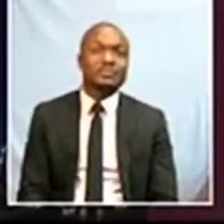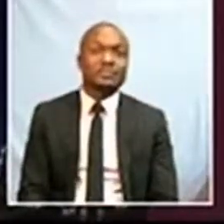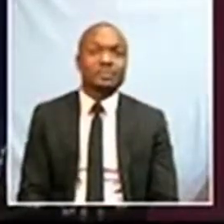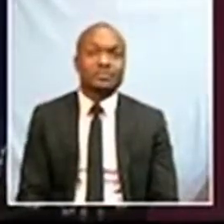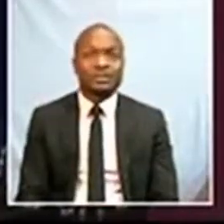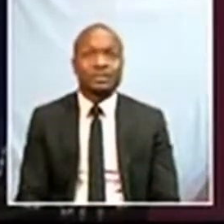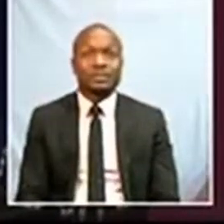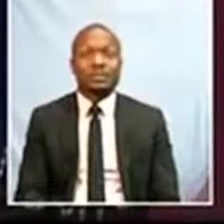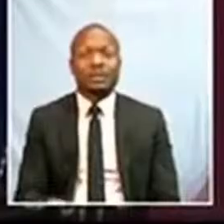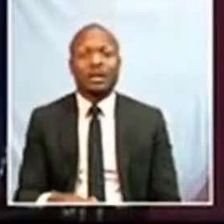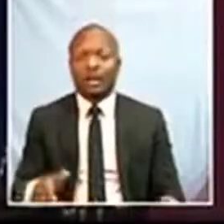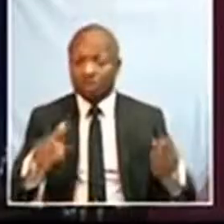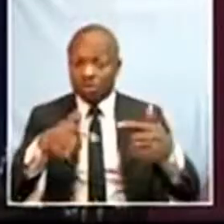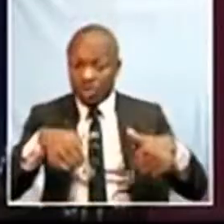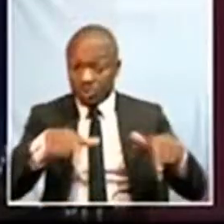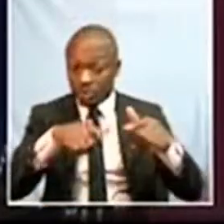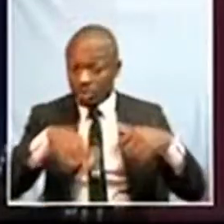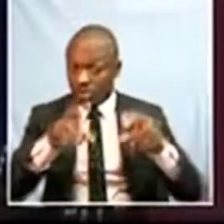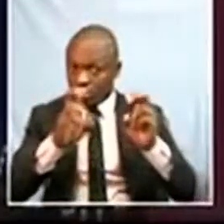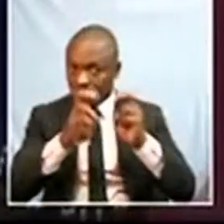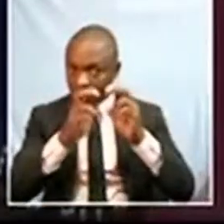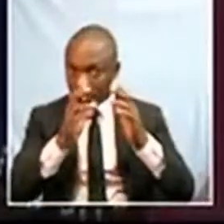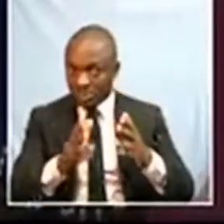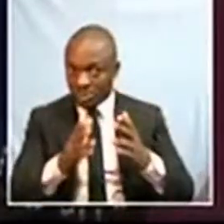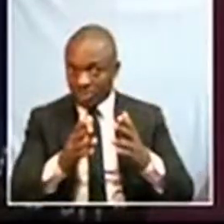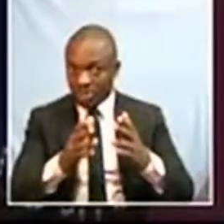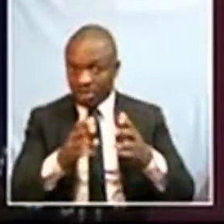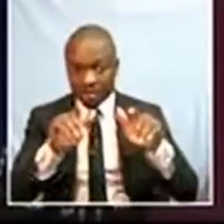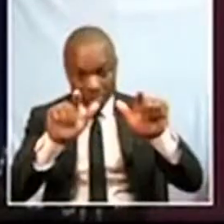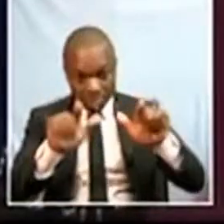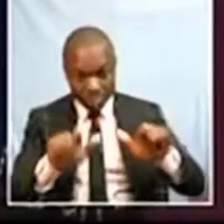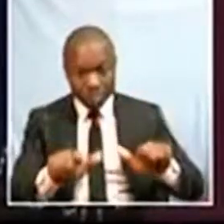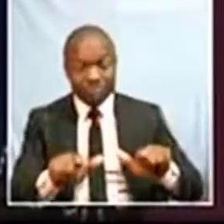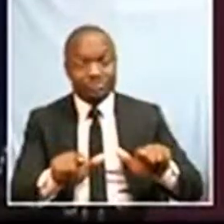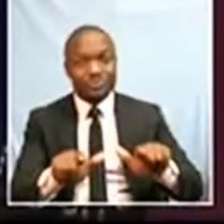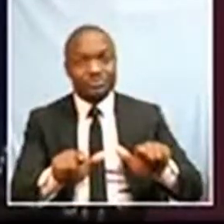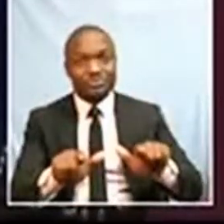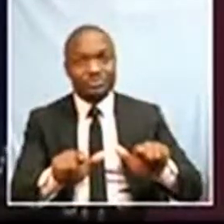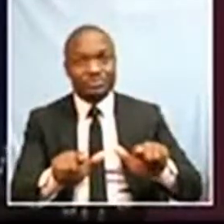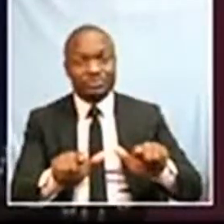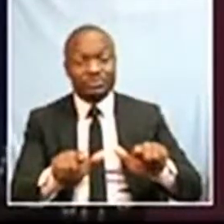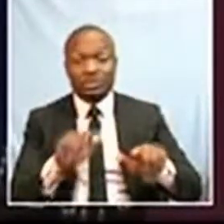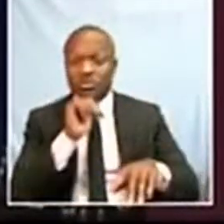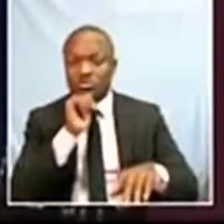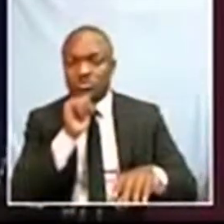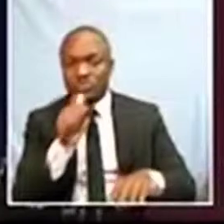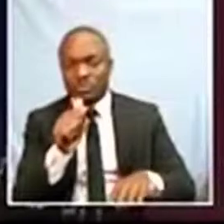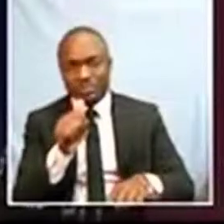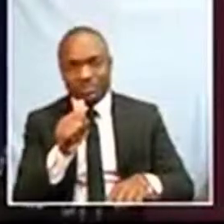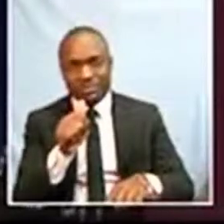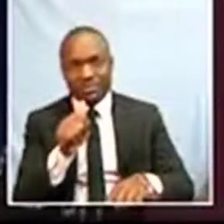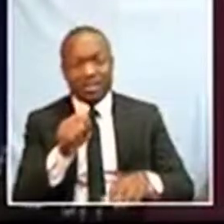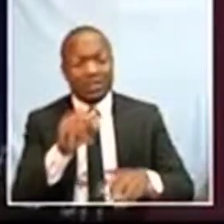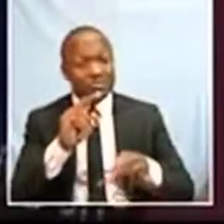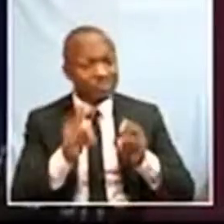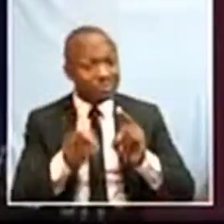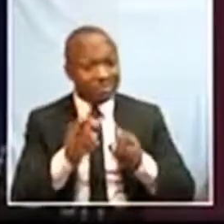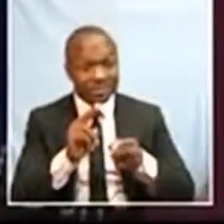portfolio of local contractors is possibly still sitting very low. So let us not be in a